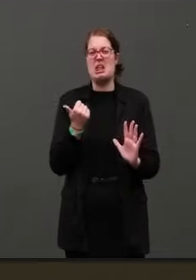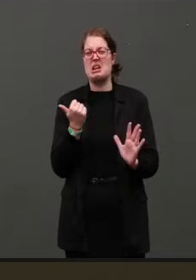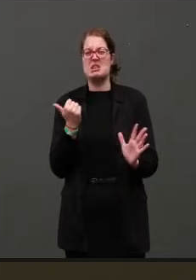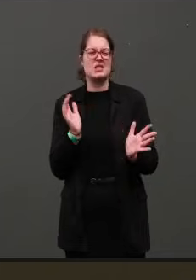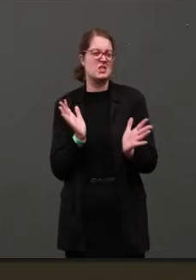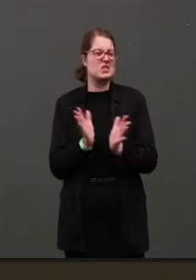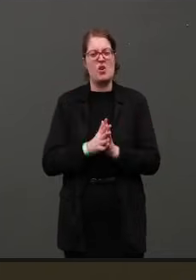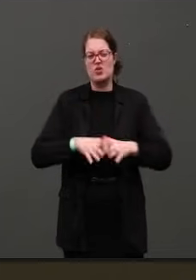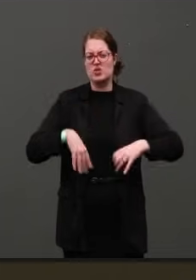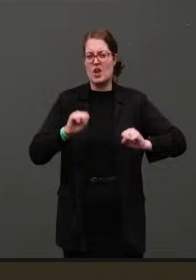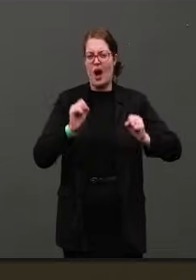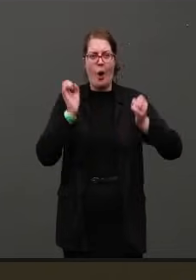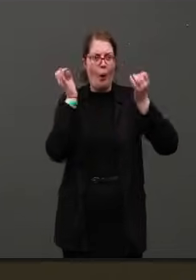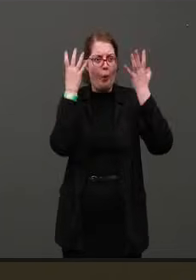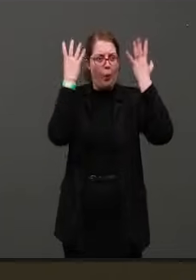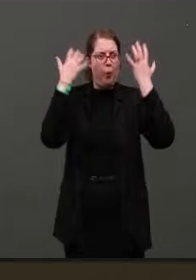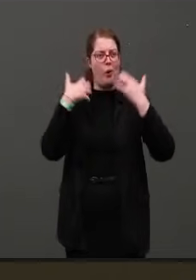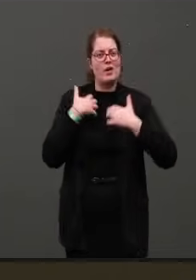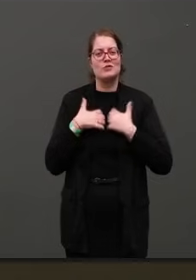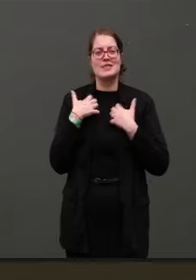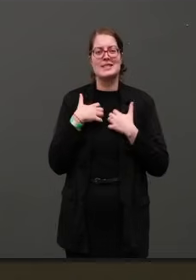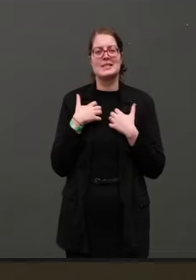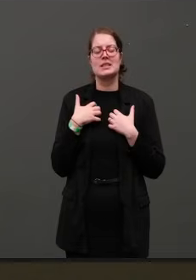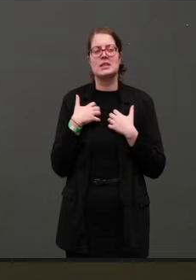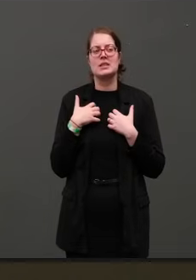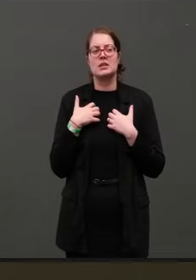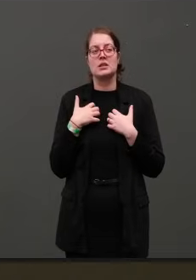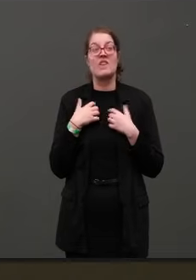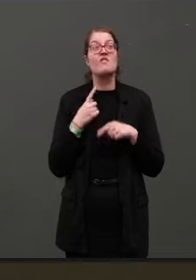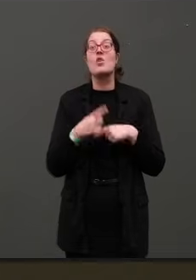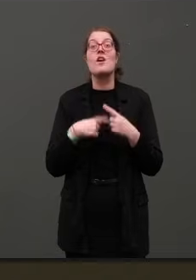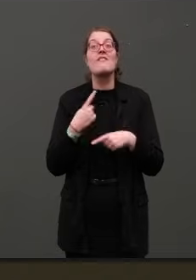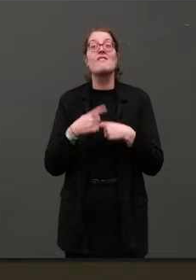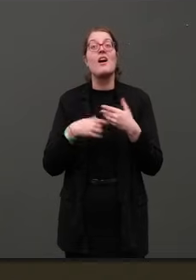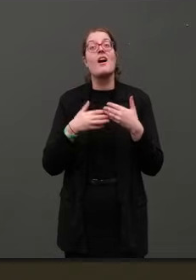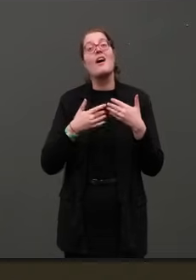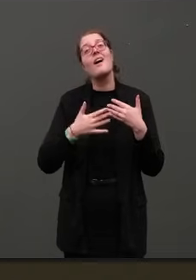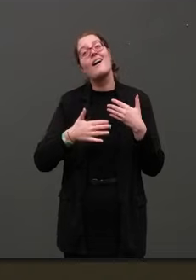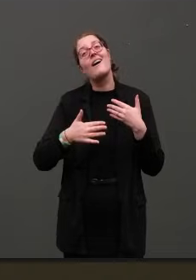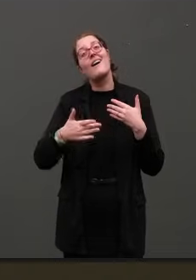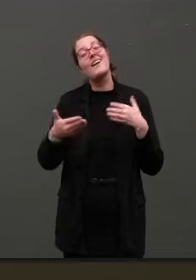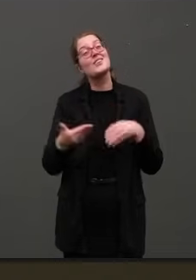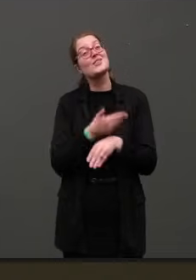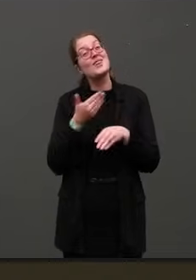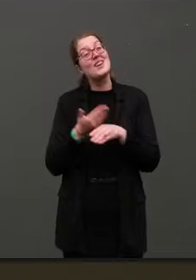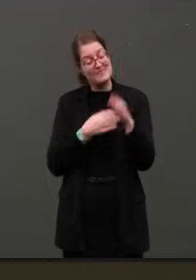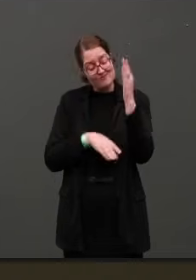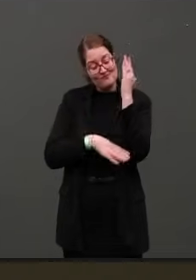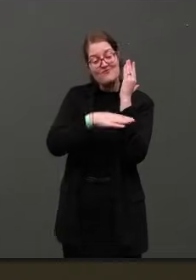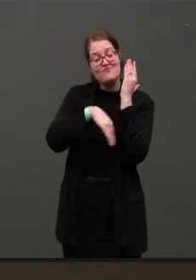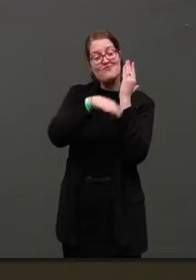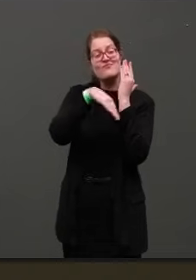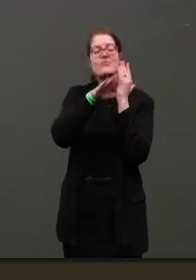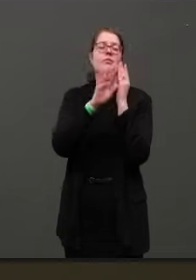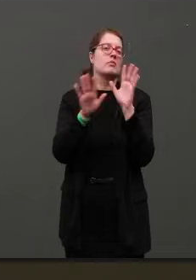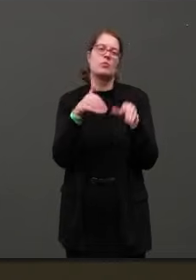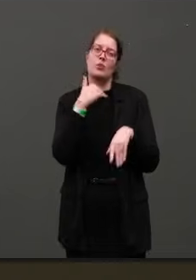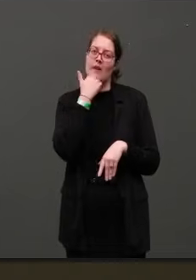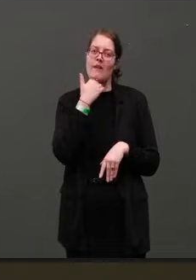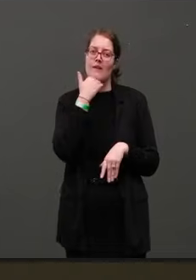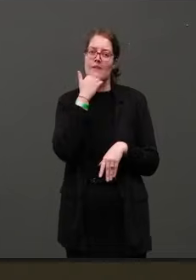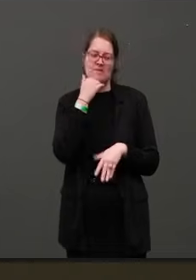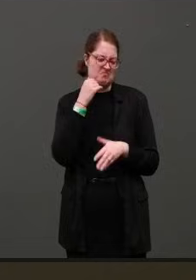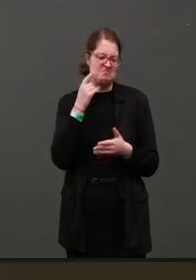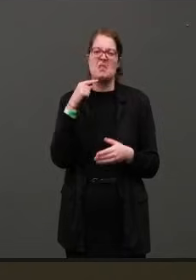an interest, but it can't carry us through a career. It certainly isn't sufficient to guarantee success in